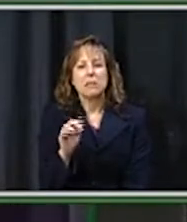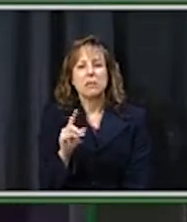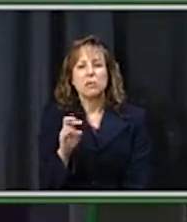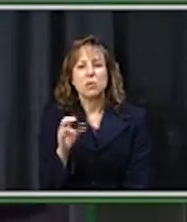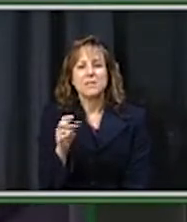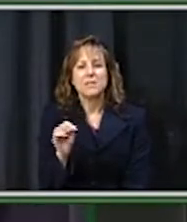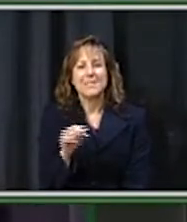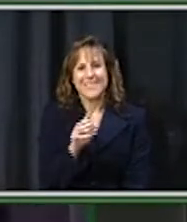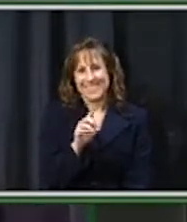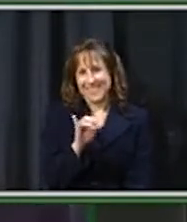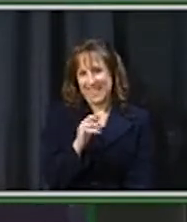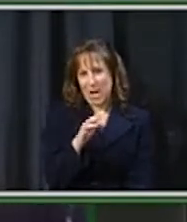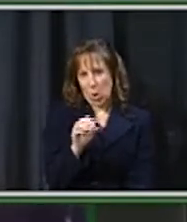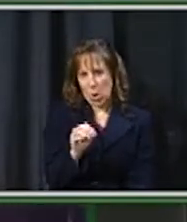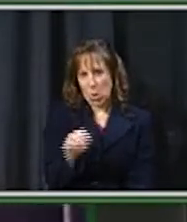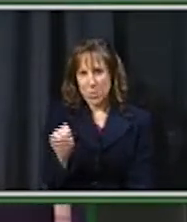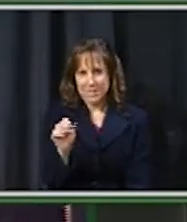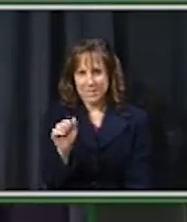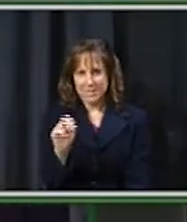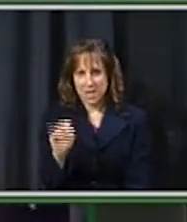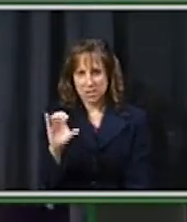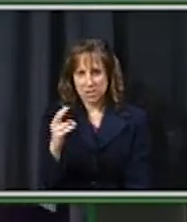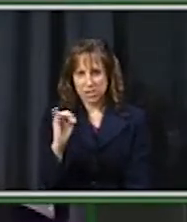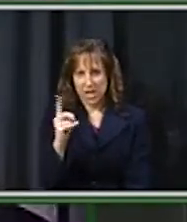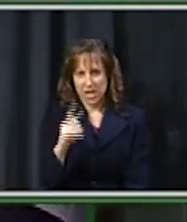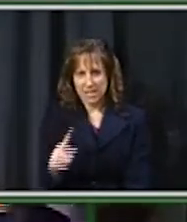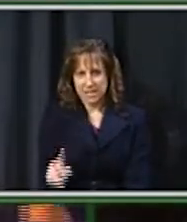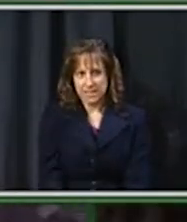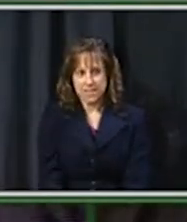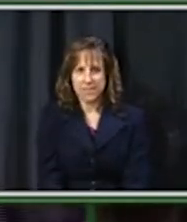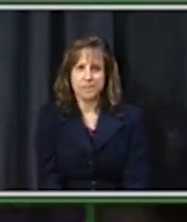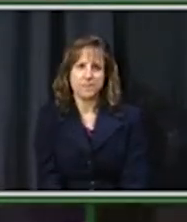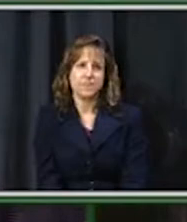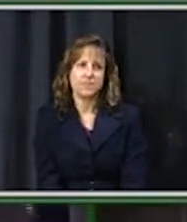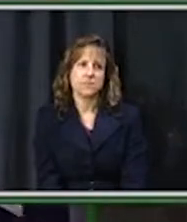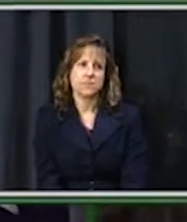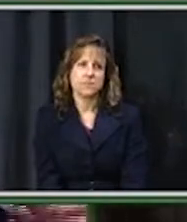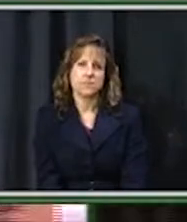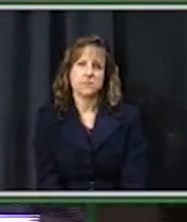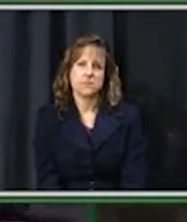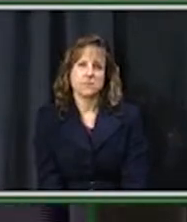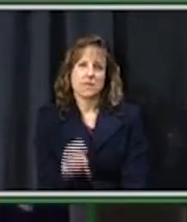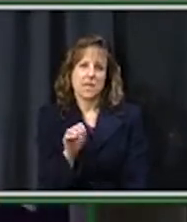Diego Sanchez. Daniel Johnson.